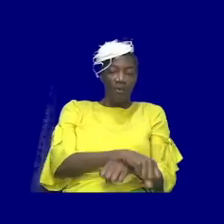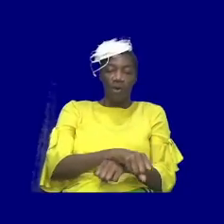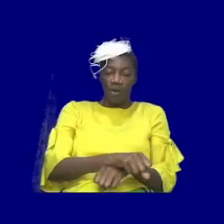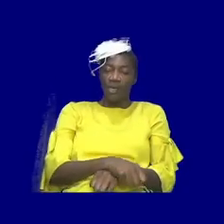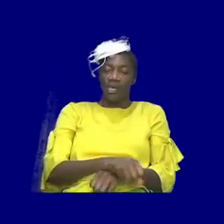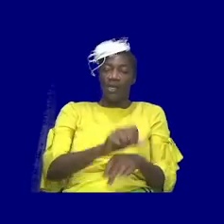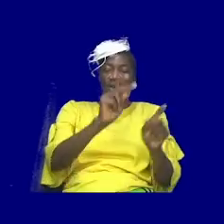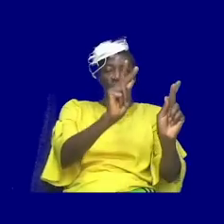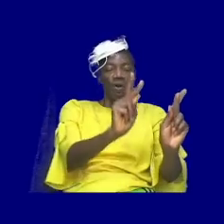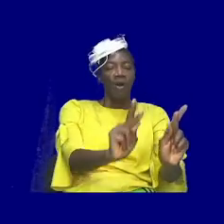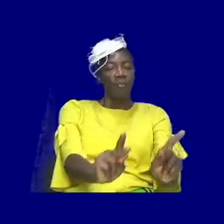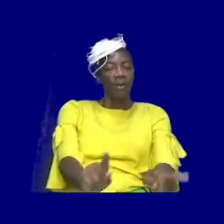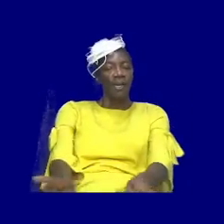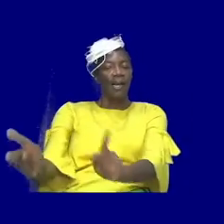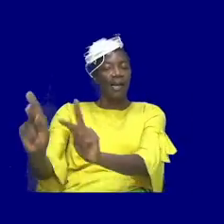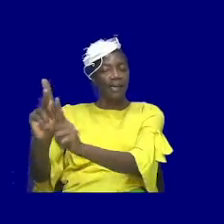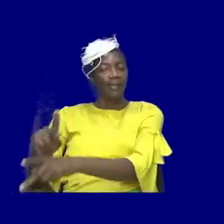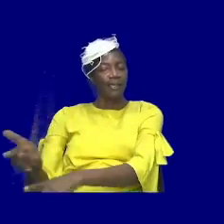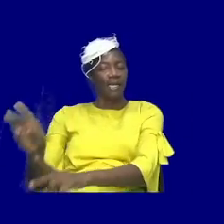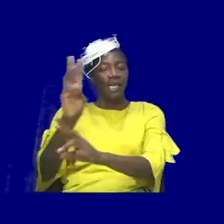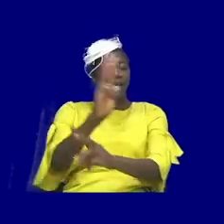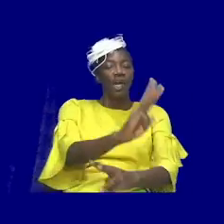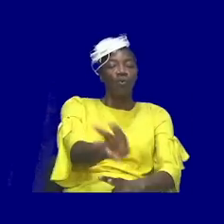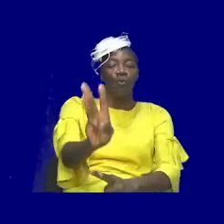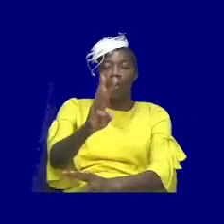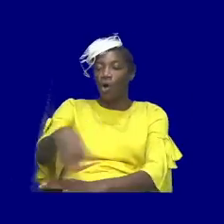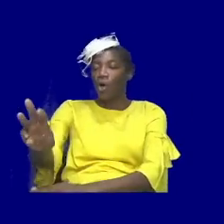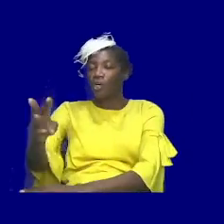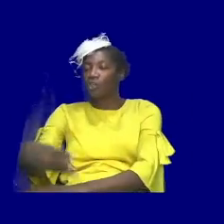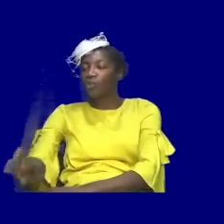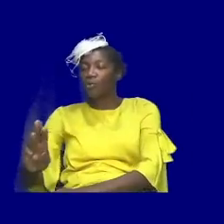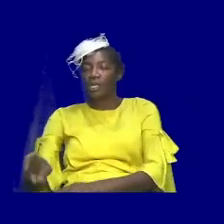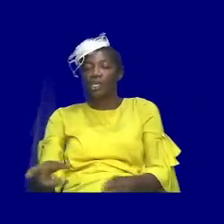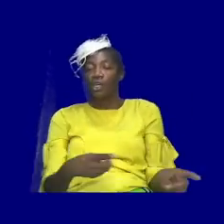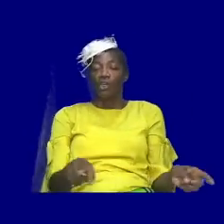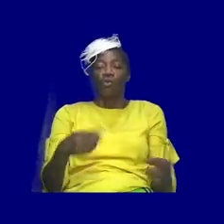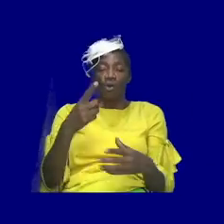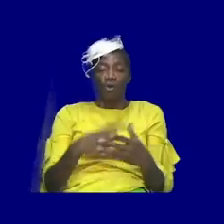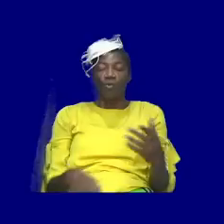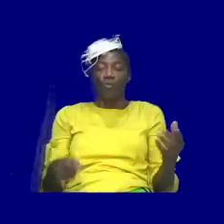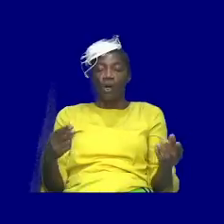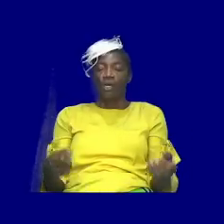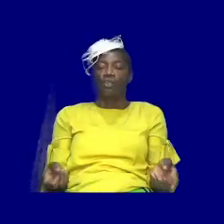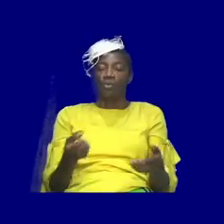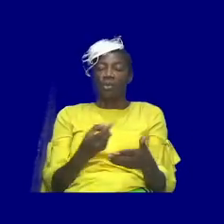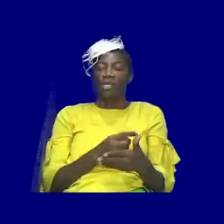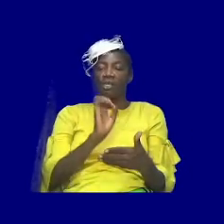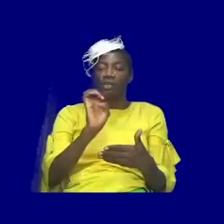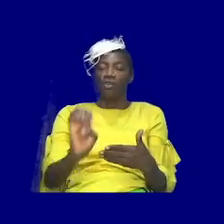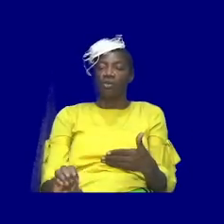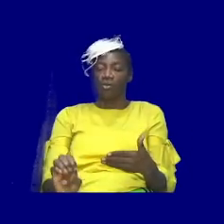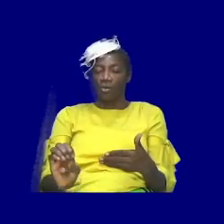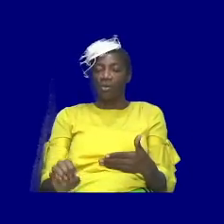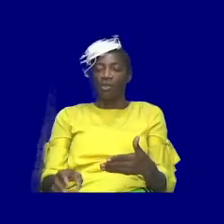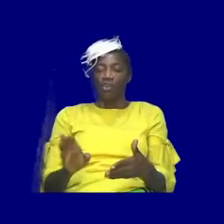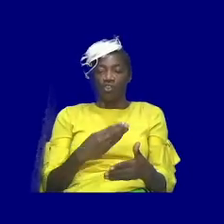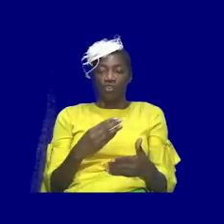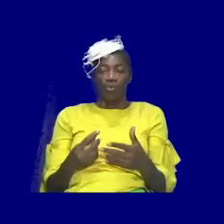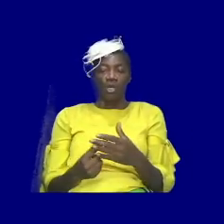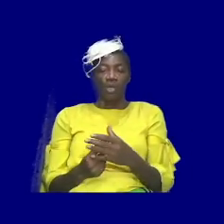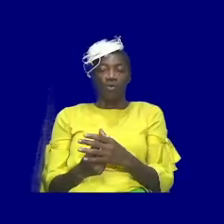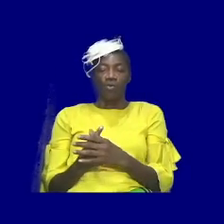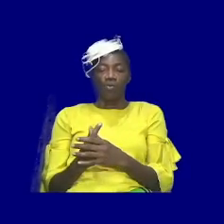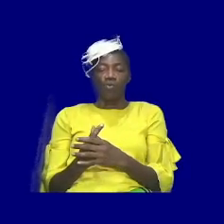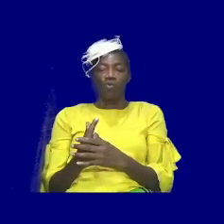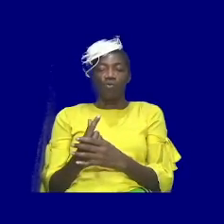watering. And we are doing what is to be done so that the crops will come, the